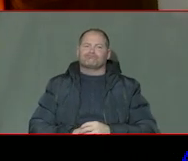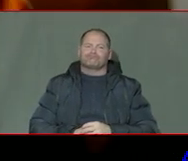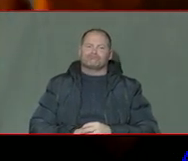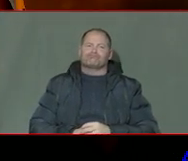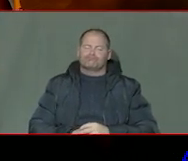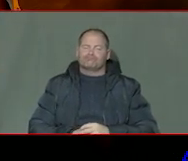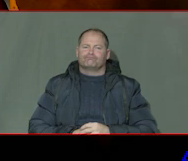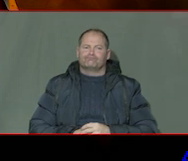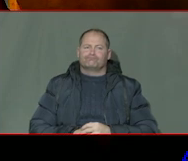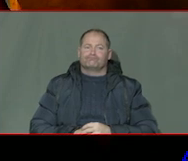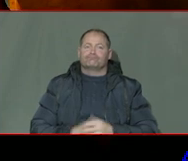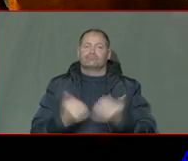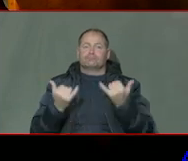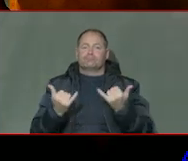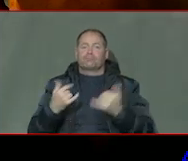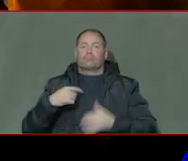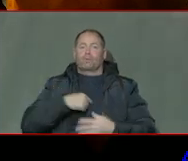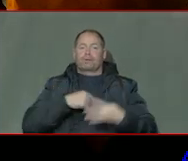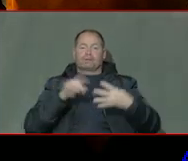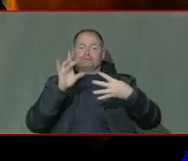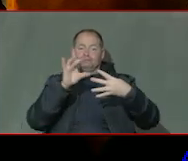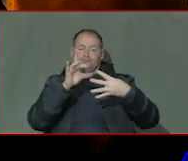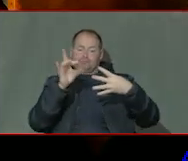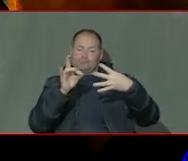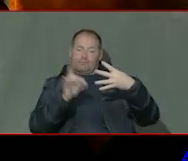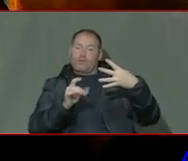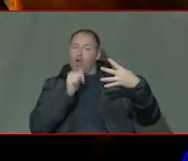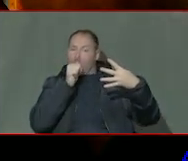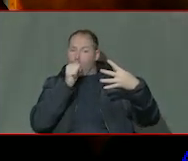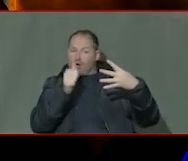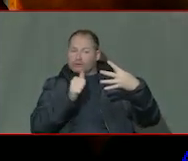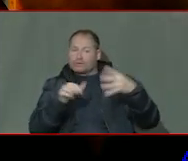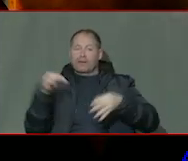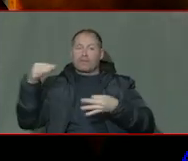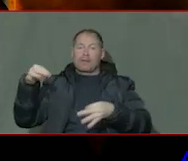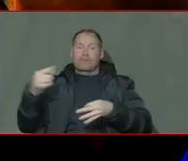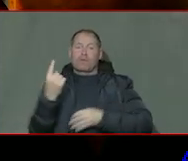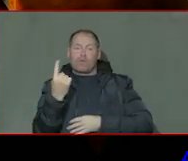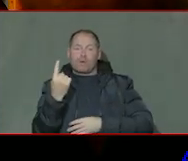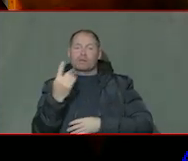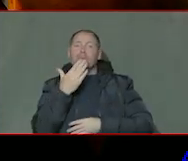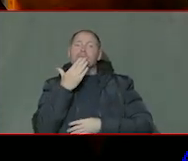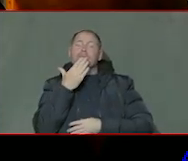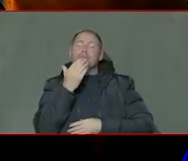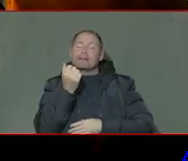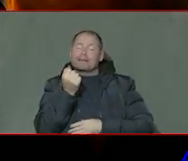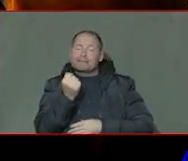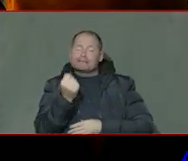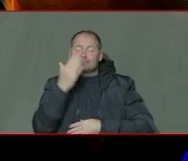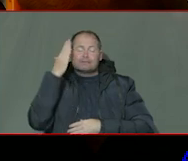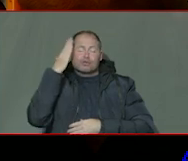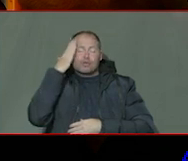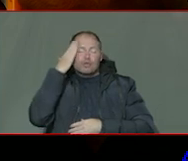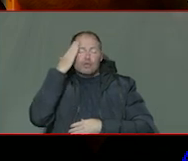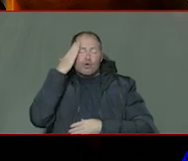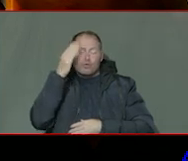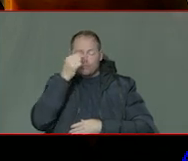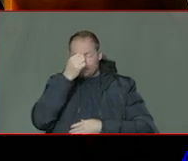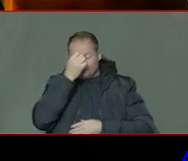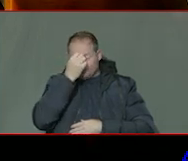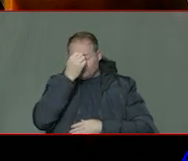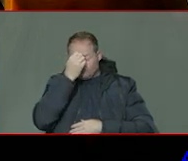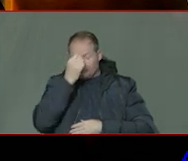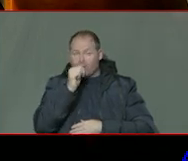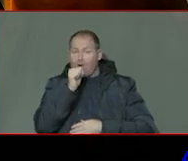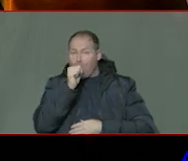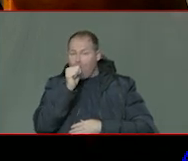When we answer multiple choice questions, especially for paper 1, please do note that before you get to the